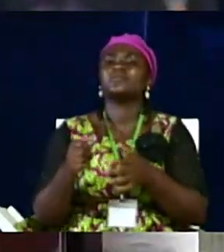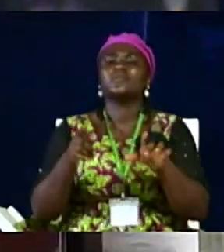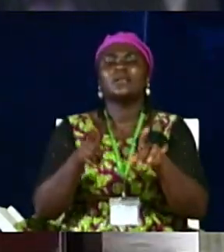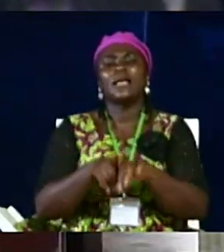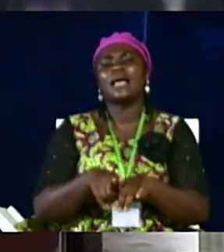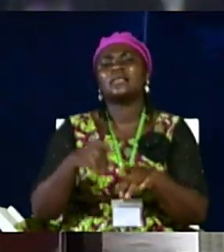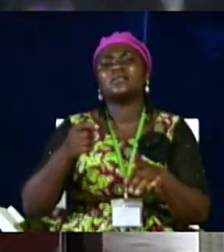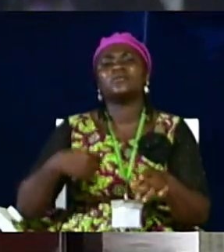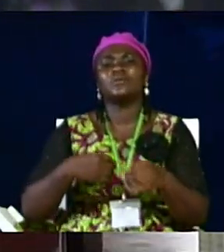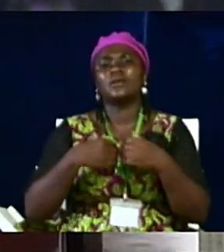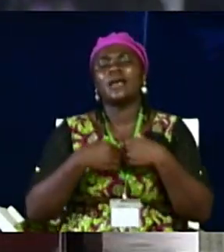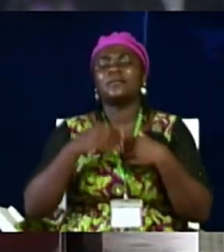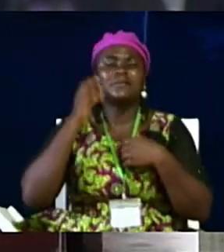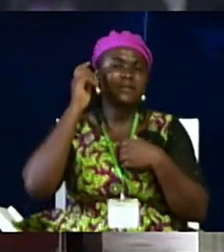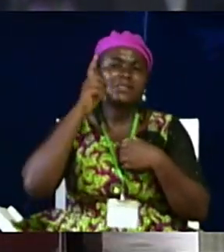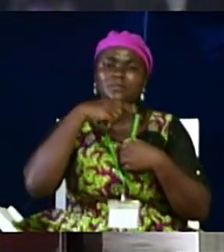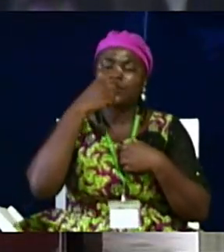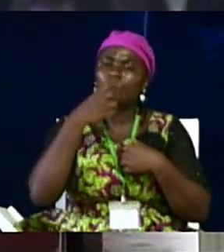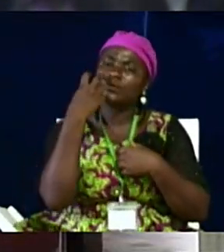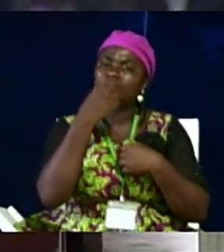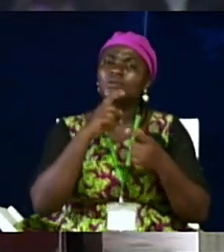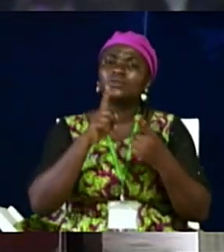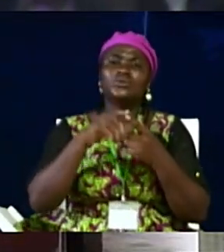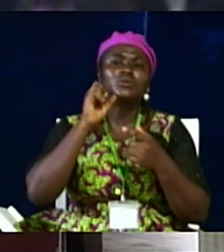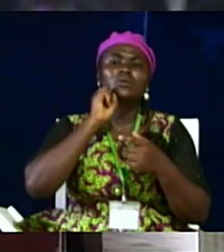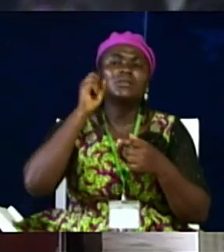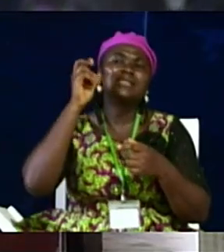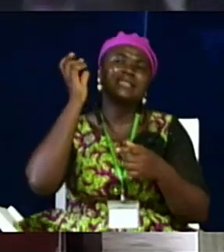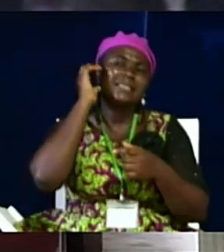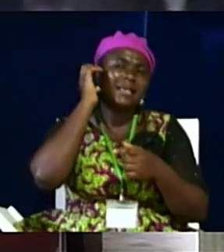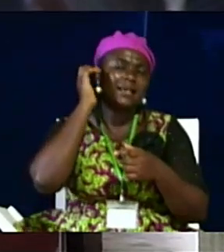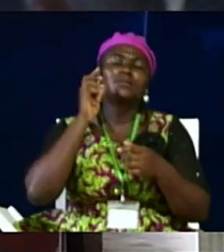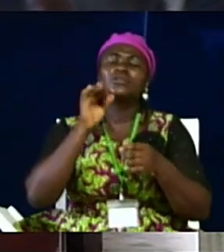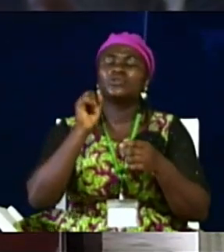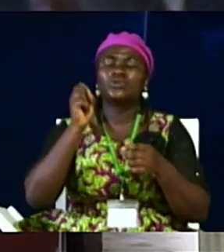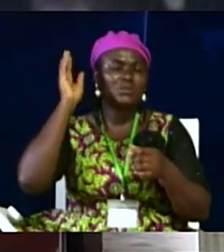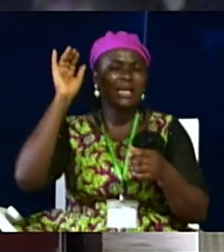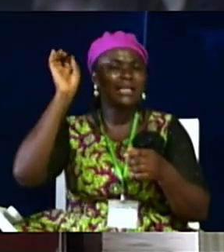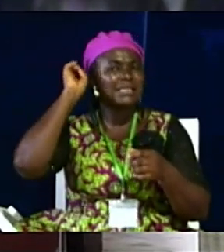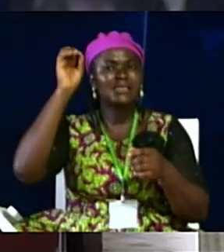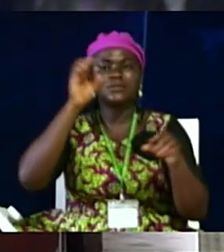have spoken in his ears, so will he do for us in the name of Jesus.